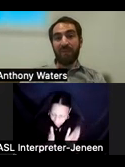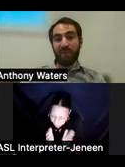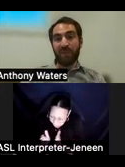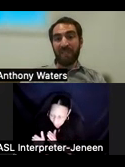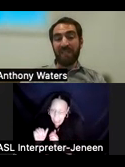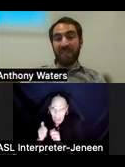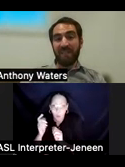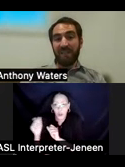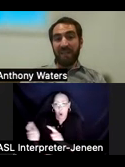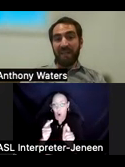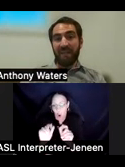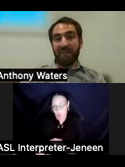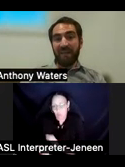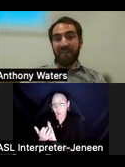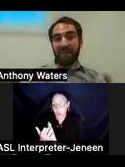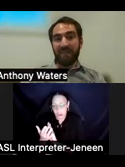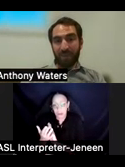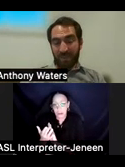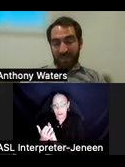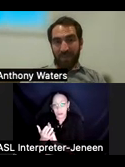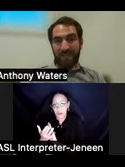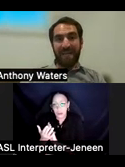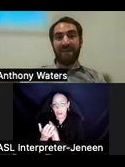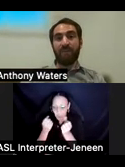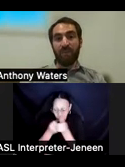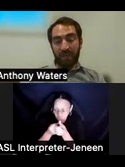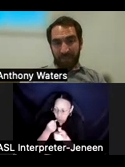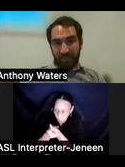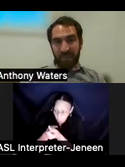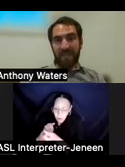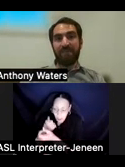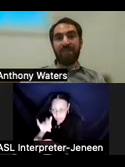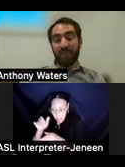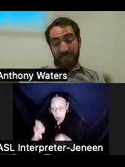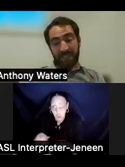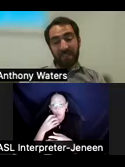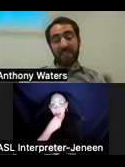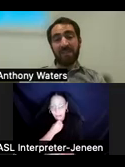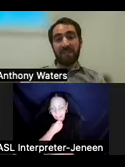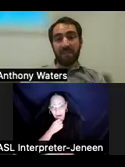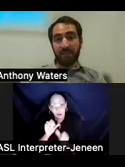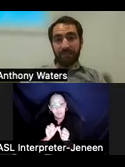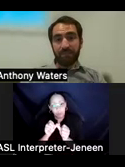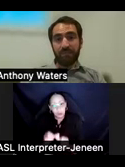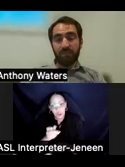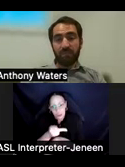that we're reinforcing to the person that we care, we want to keep them safe, and that we take this